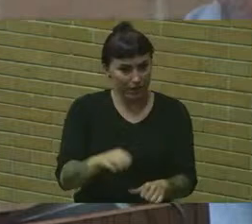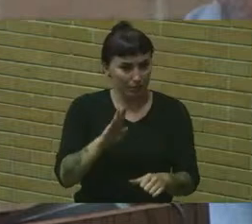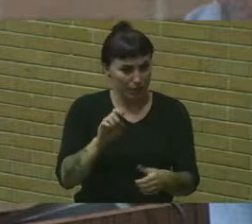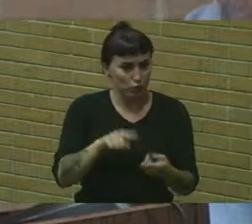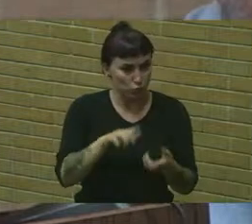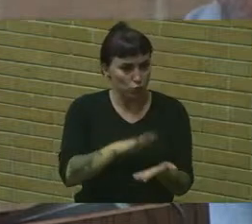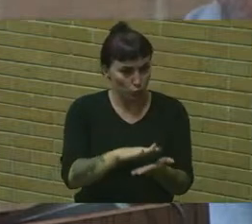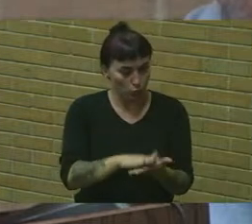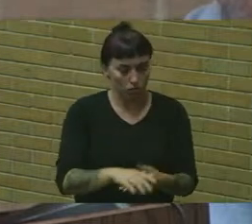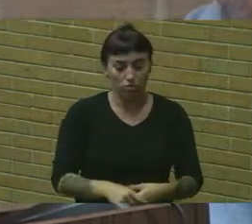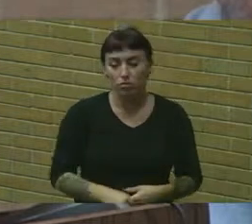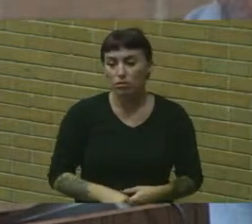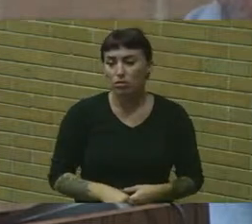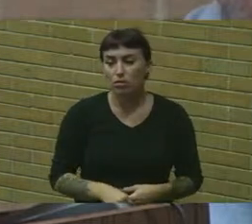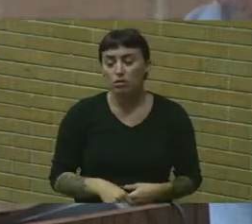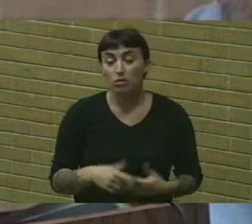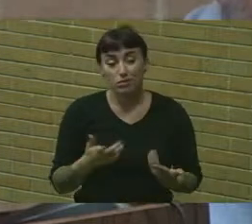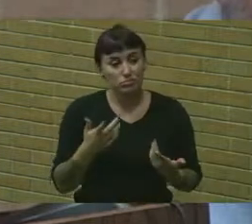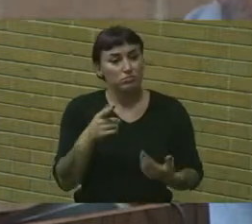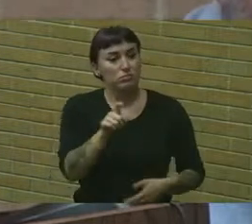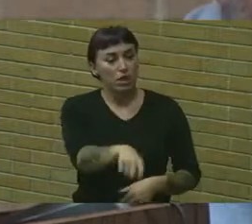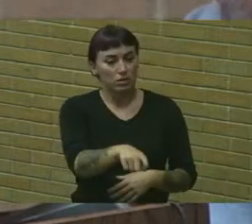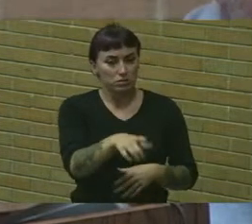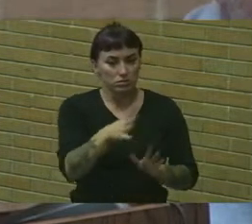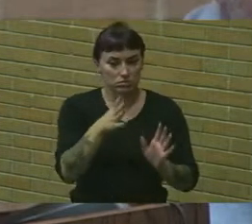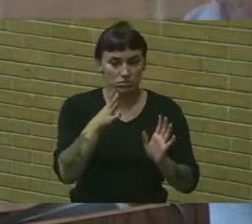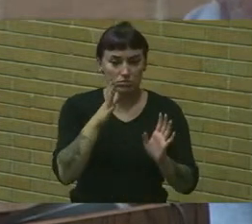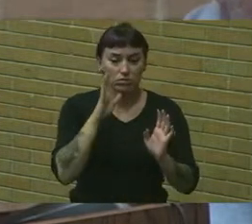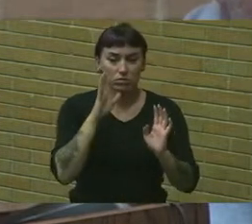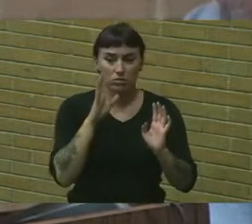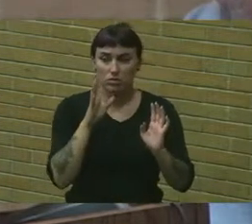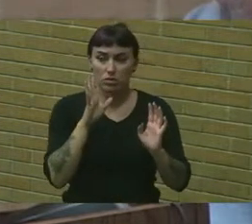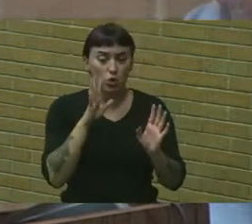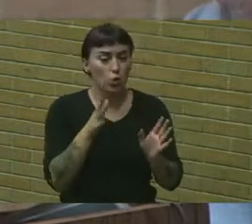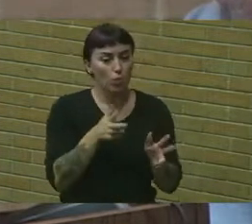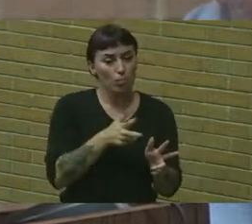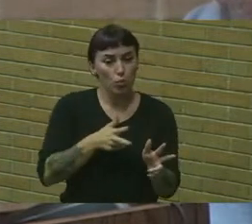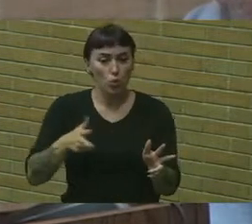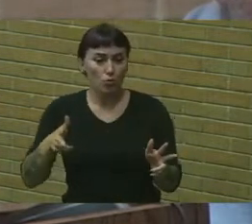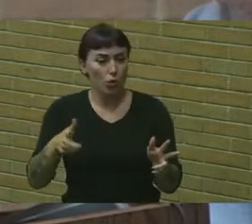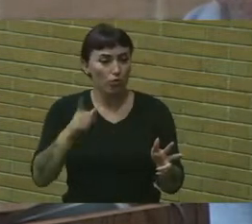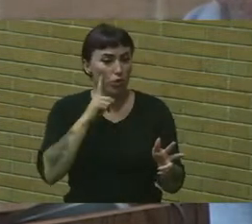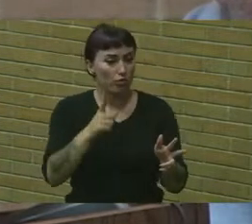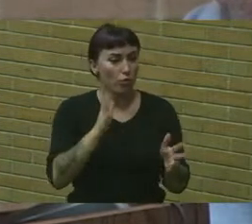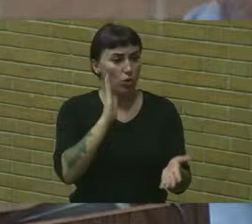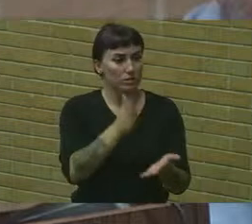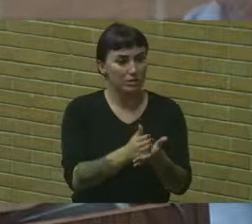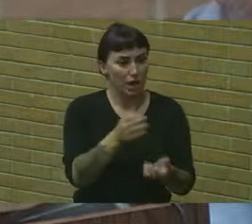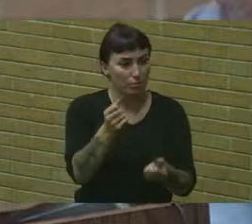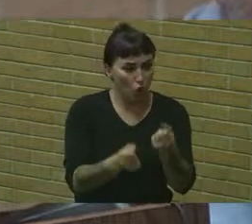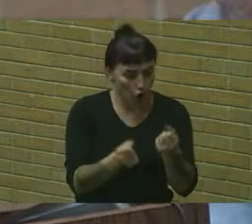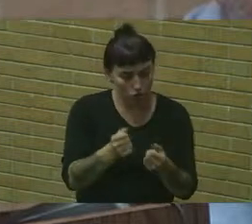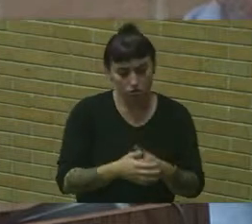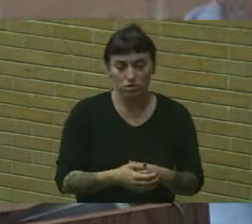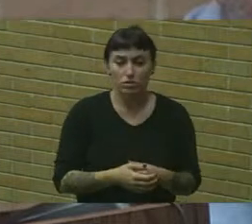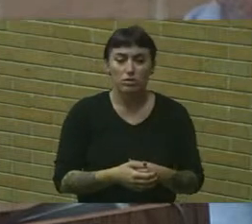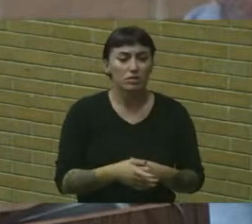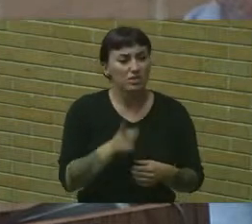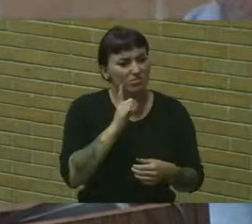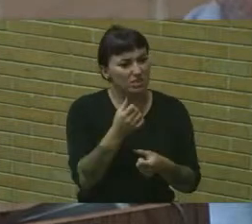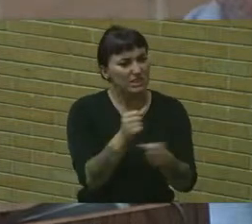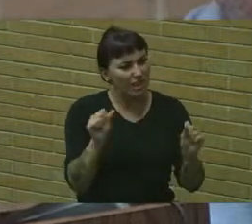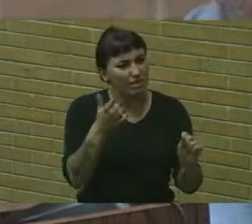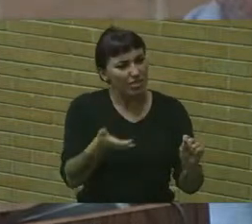to a school. We must move over for stopped vehicles on a roadside. Those are